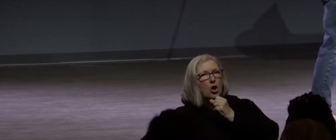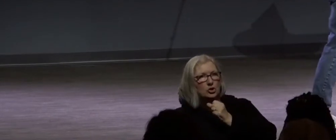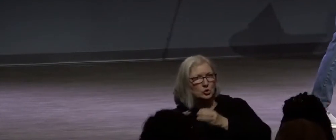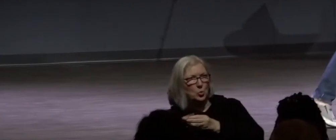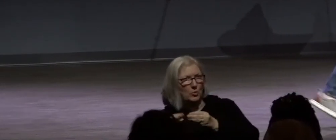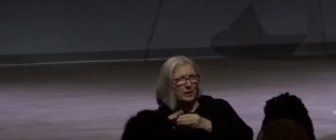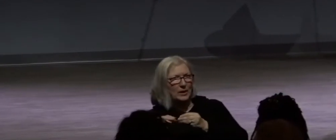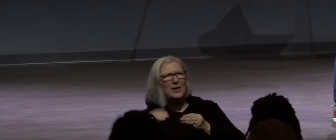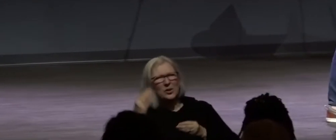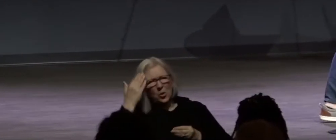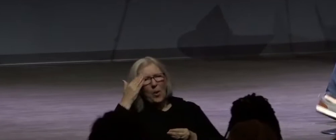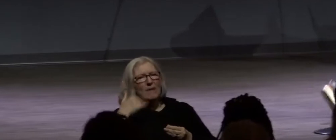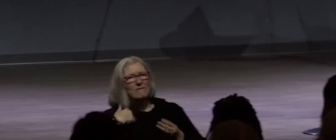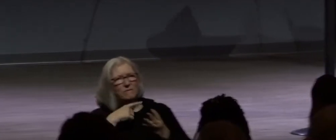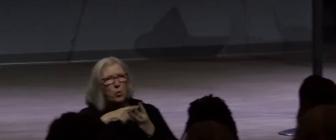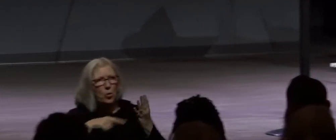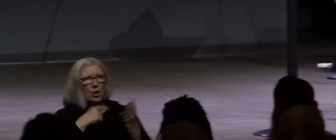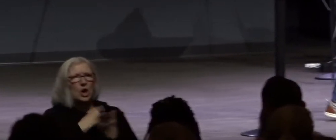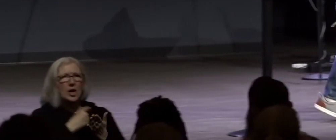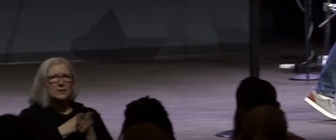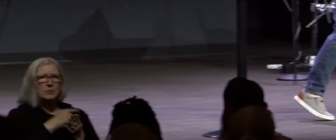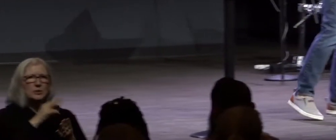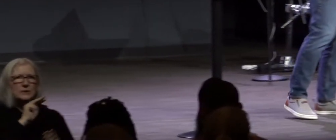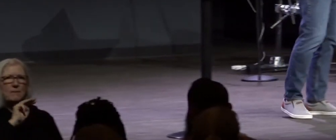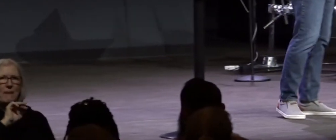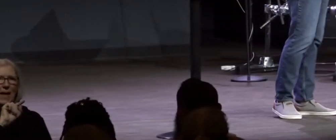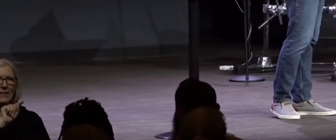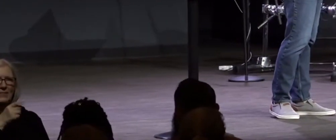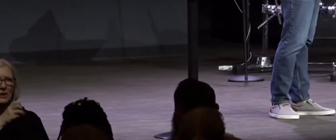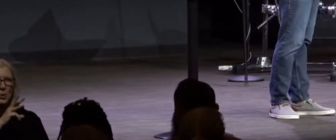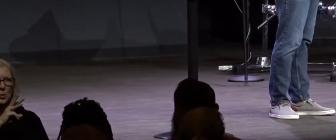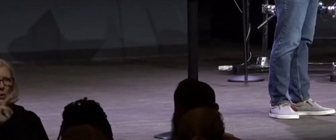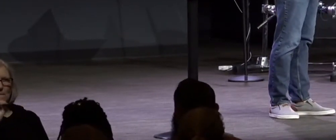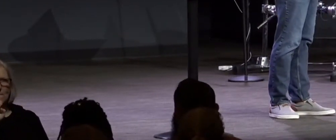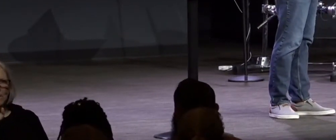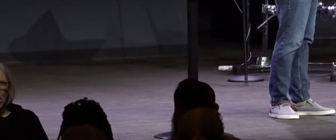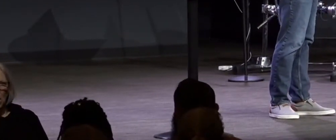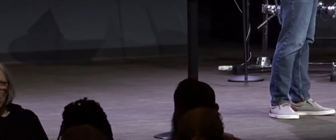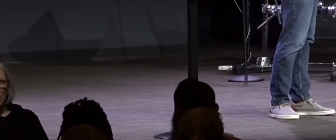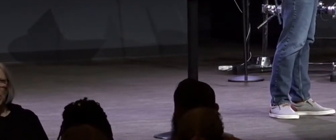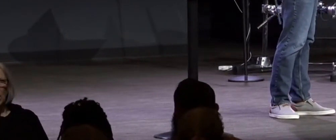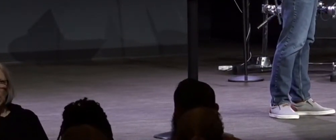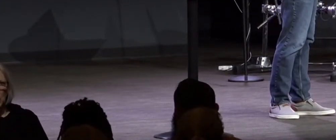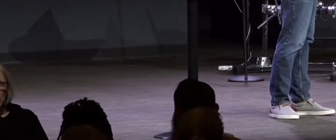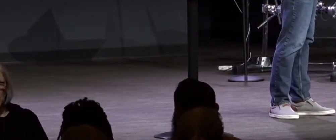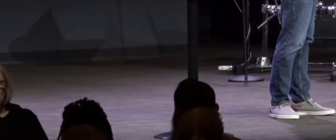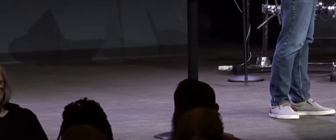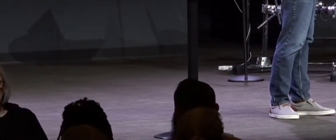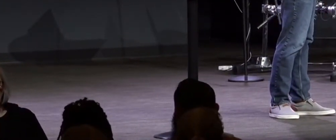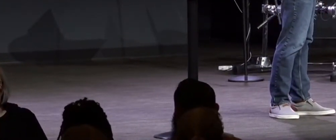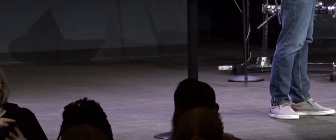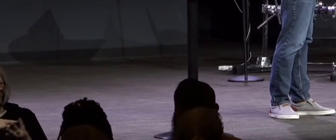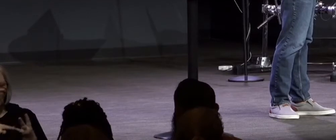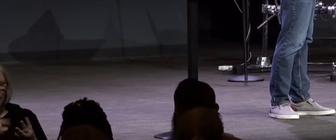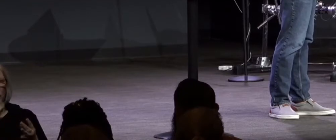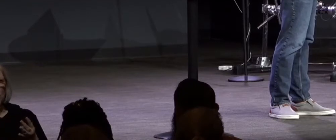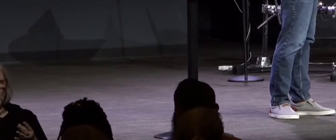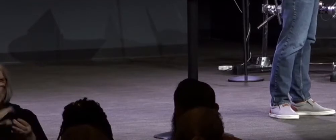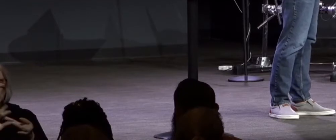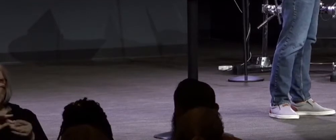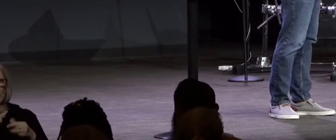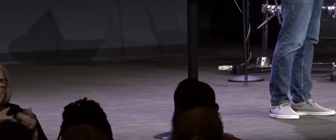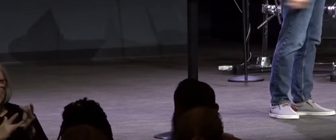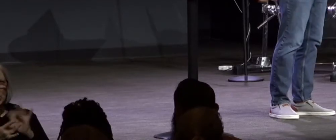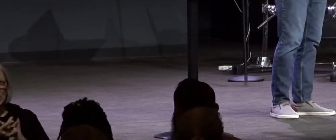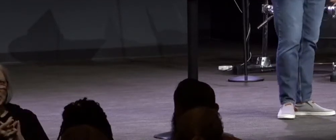that talk about Jesus, Matthew, Mark, Luke, and John. Mark seems to have been kind of like an important source material for Matthew